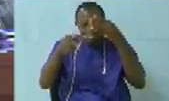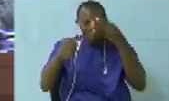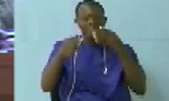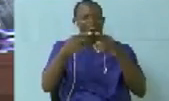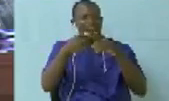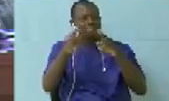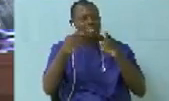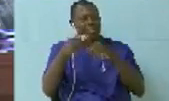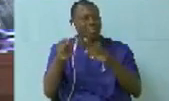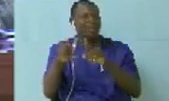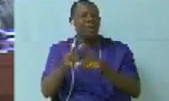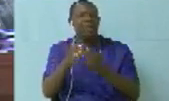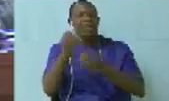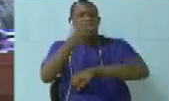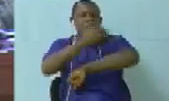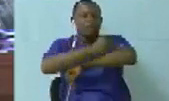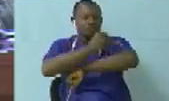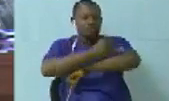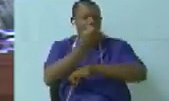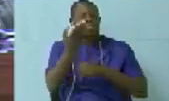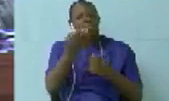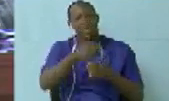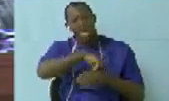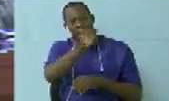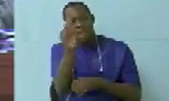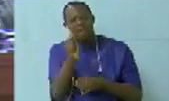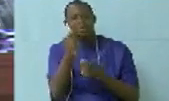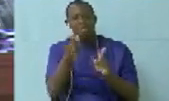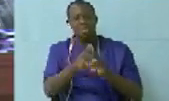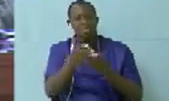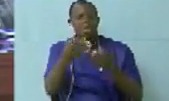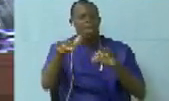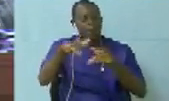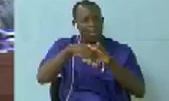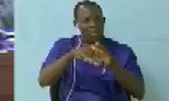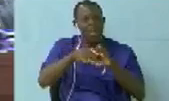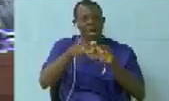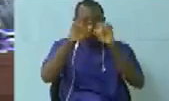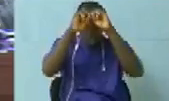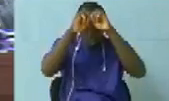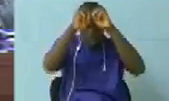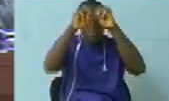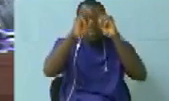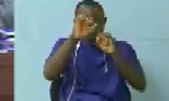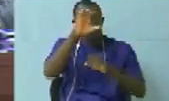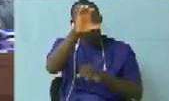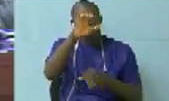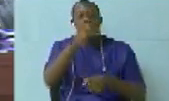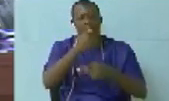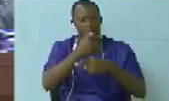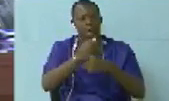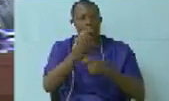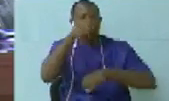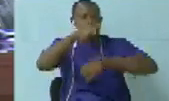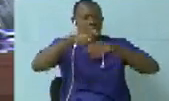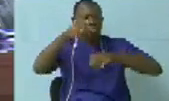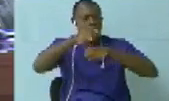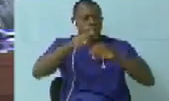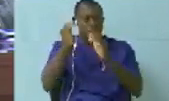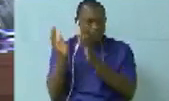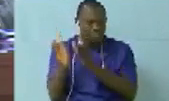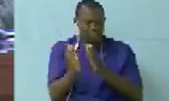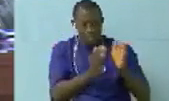various institutions and elements of the state, wherein torture was organized and